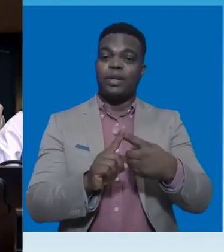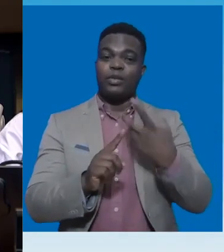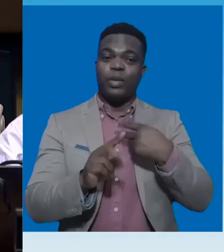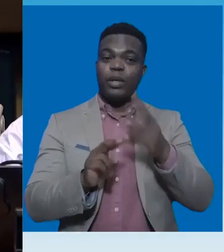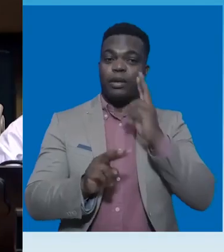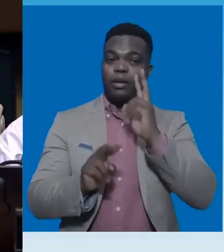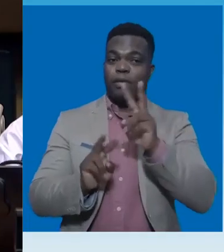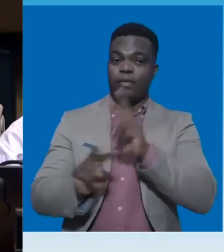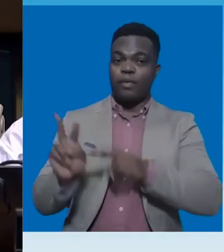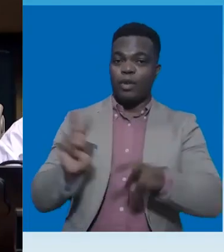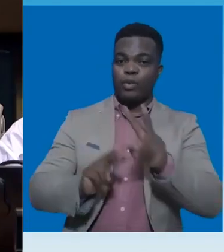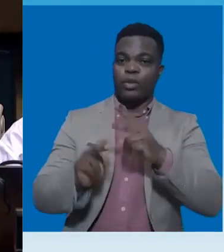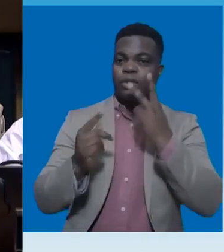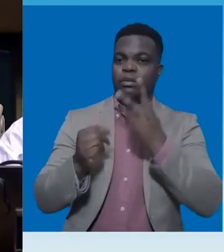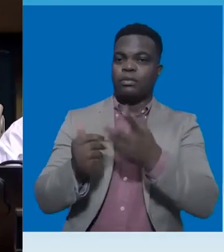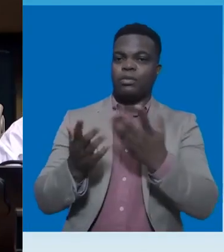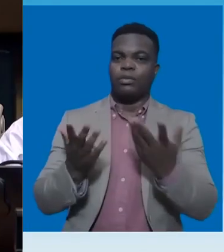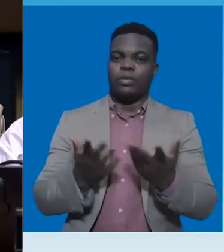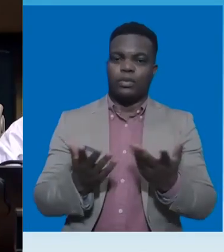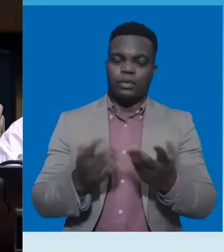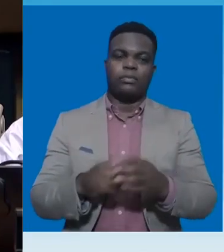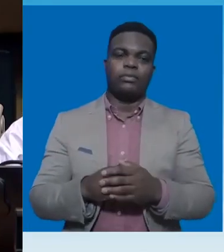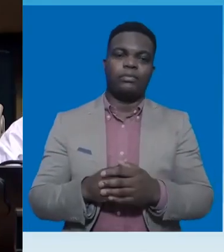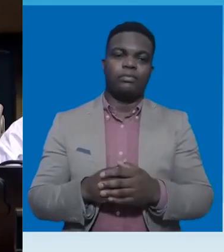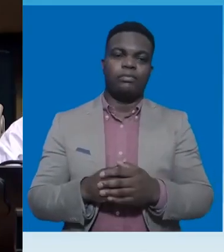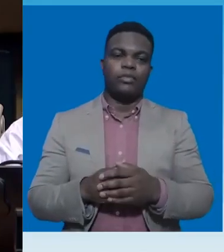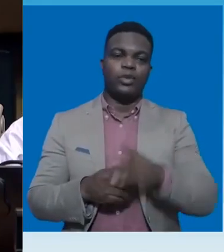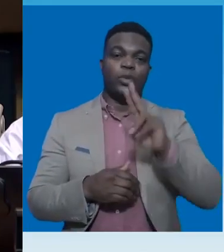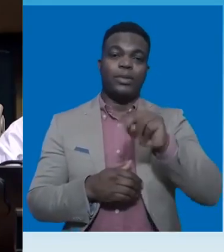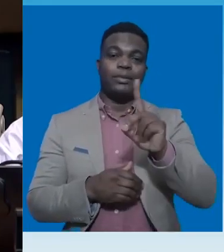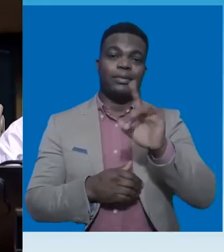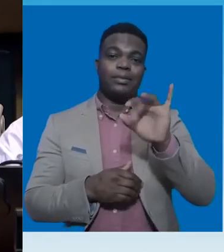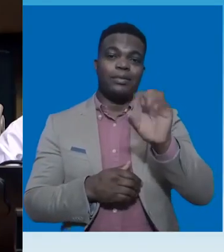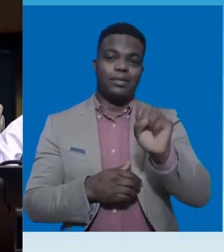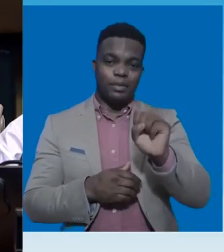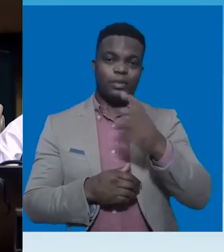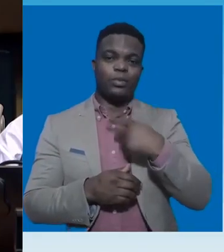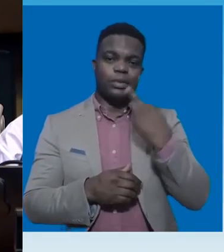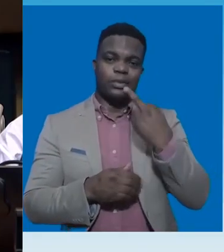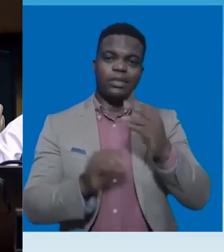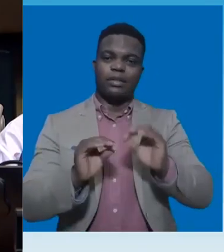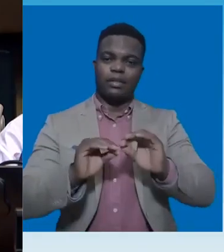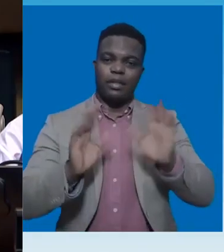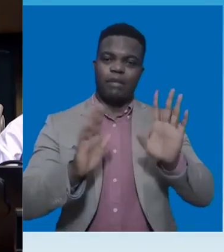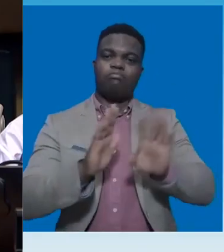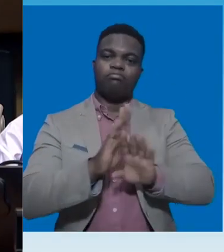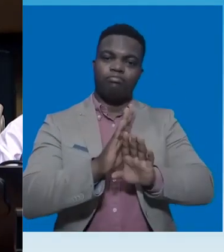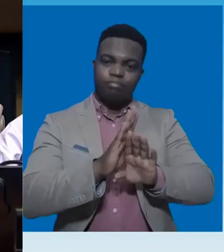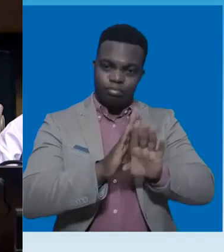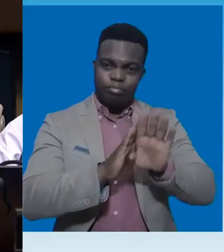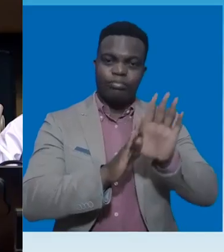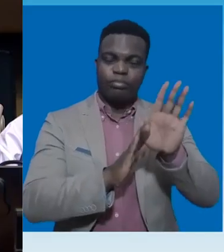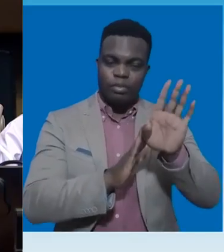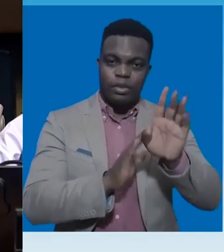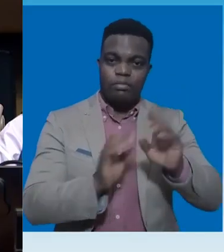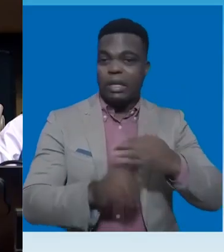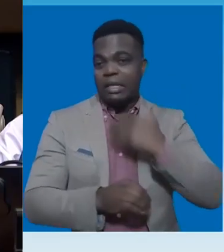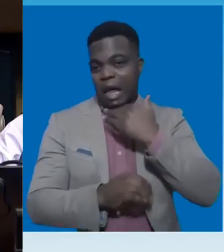progress, but it is not enough. The next phase requires greater